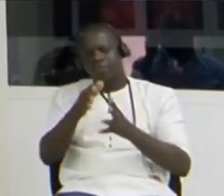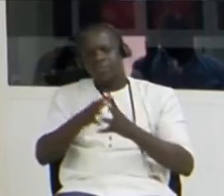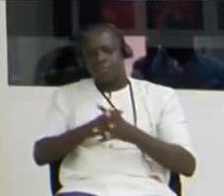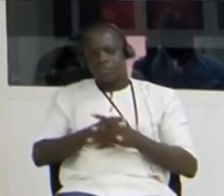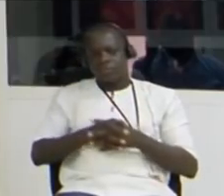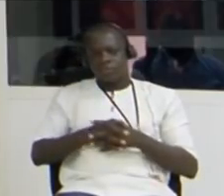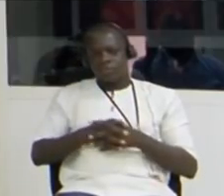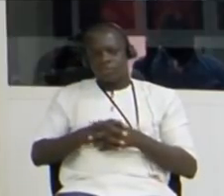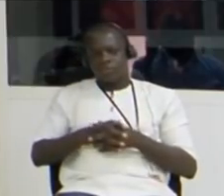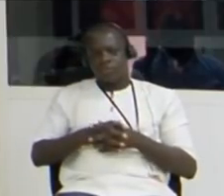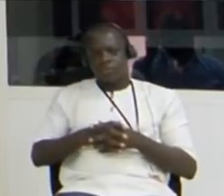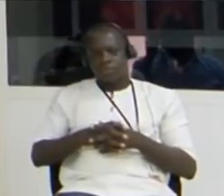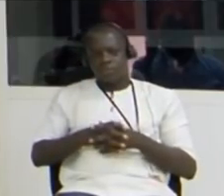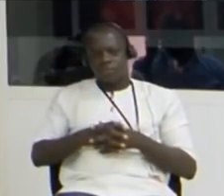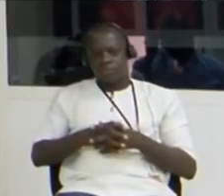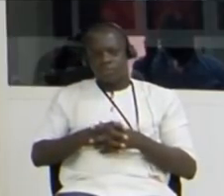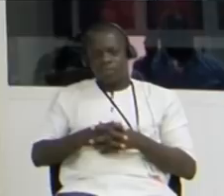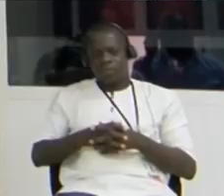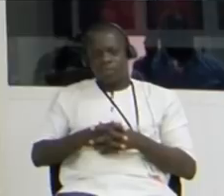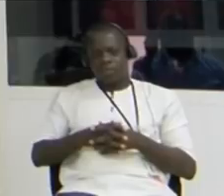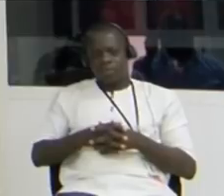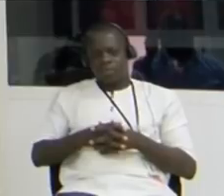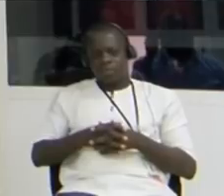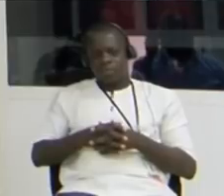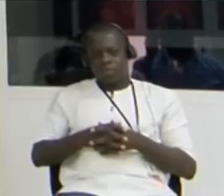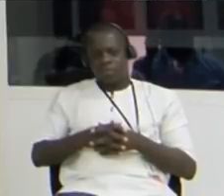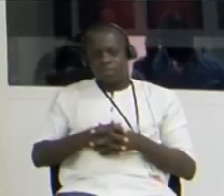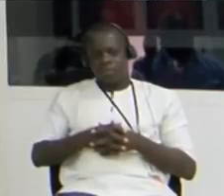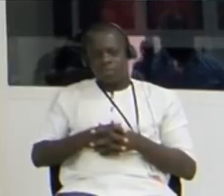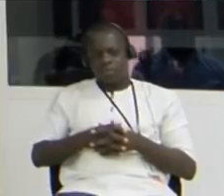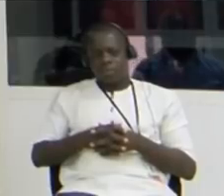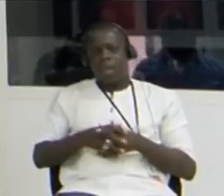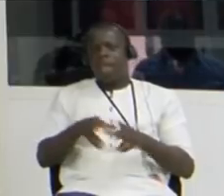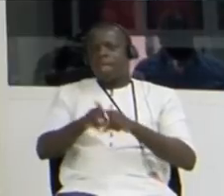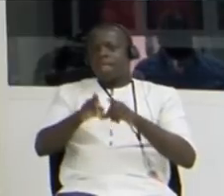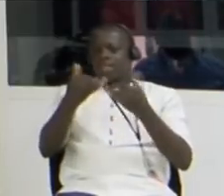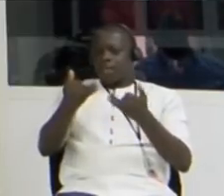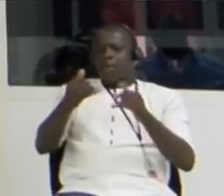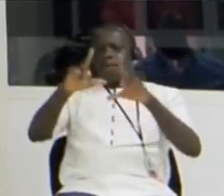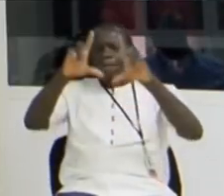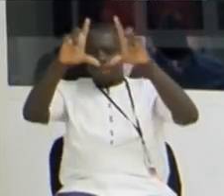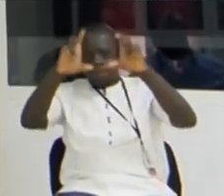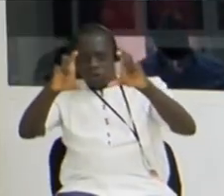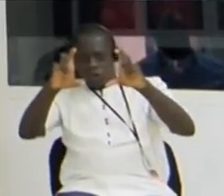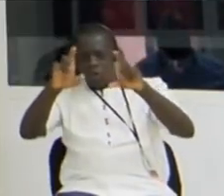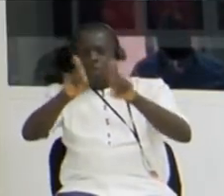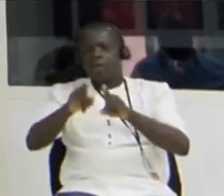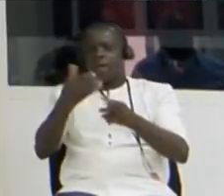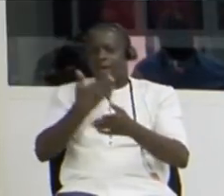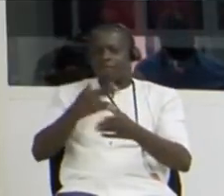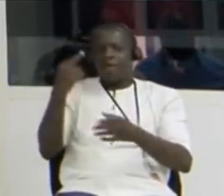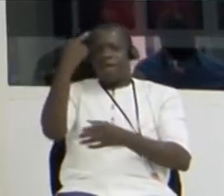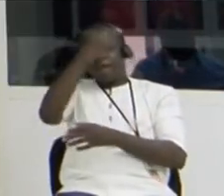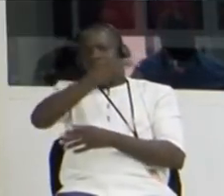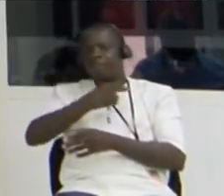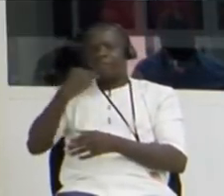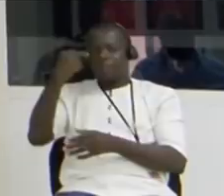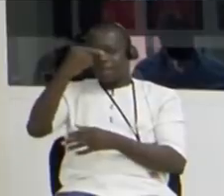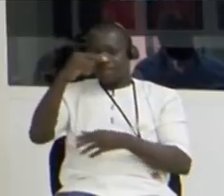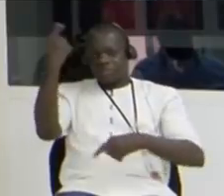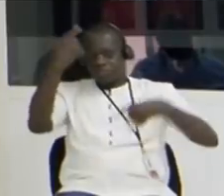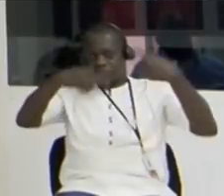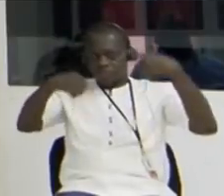photograph pictures, which included the face of the contestants, was supplied to the Office of the President.